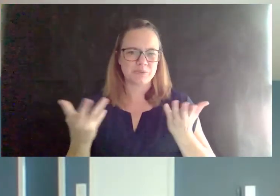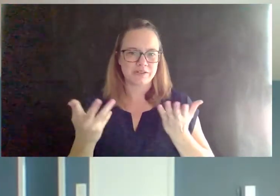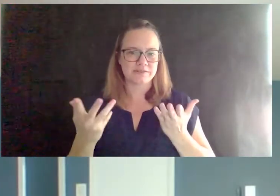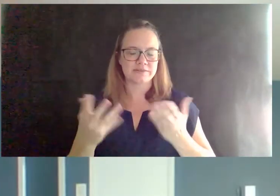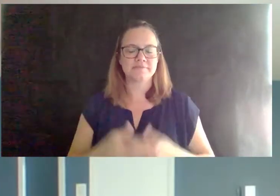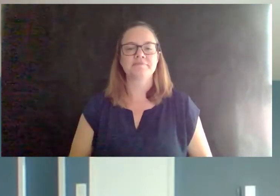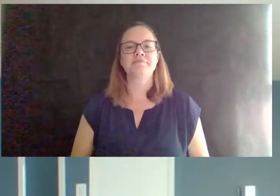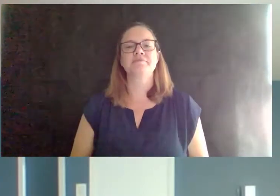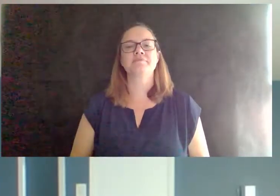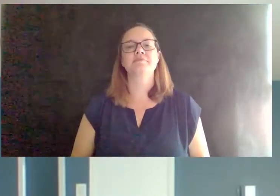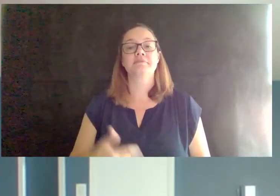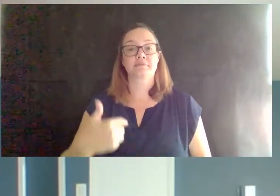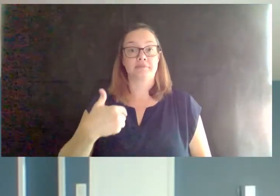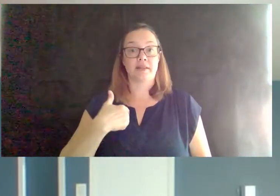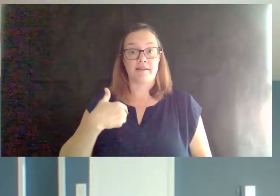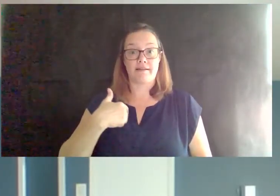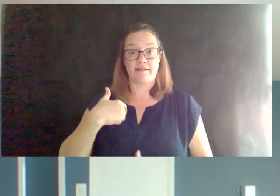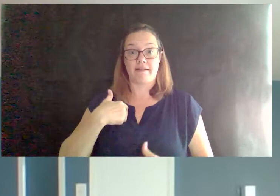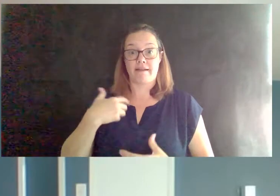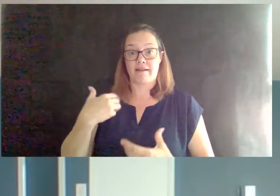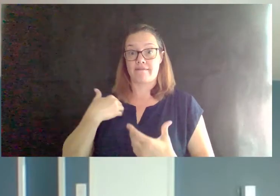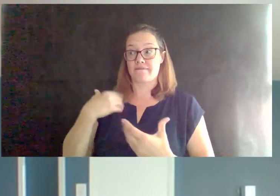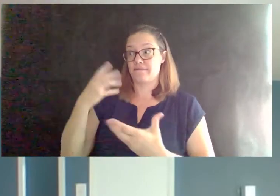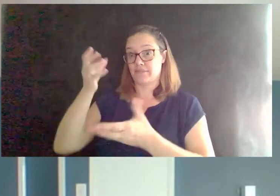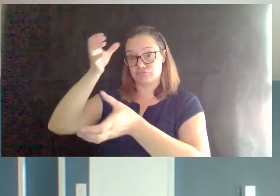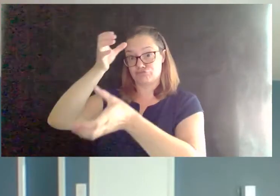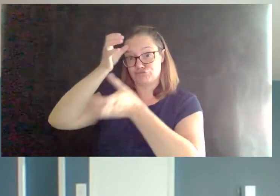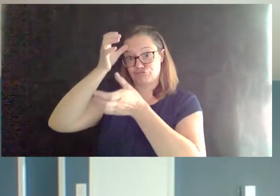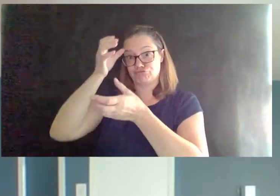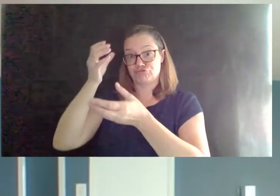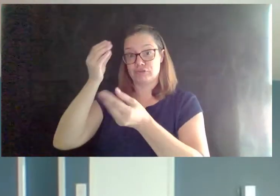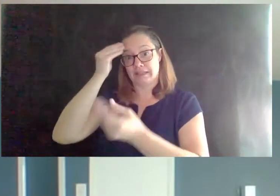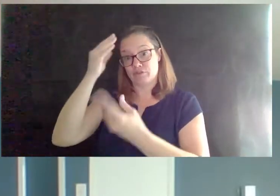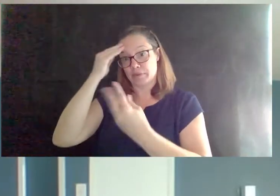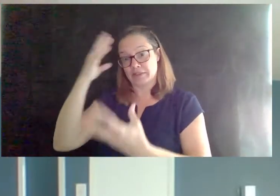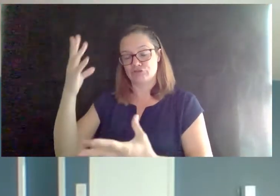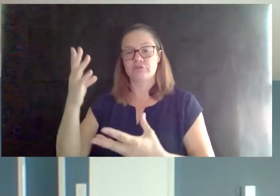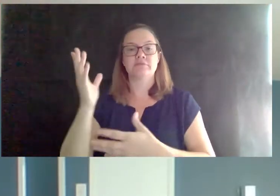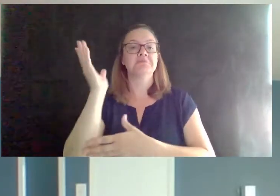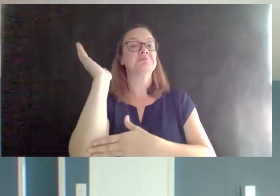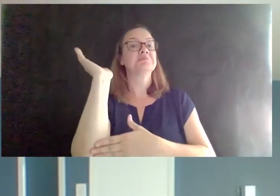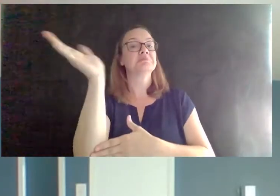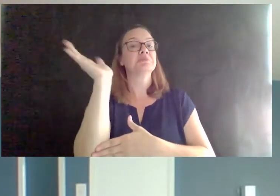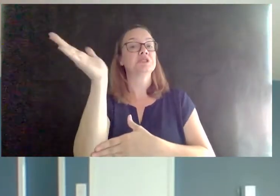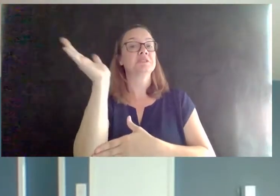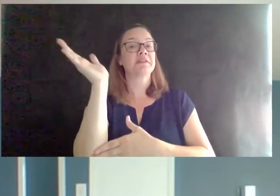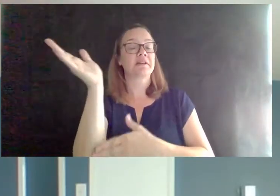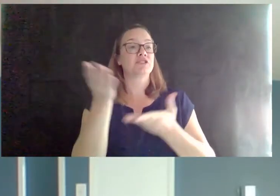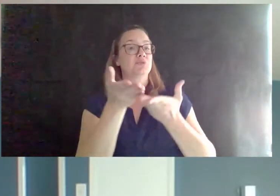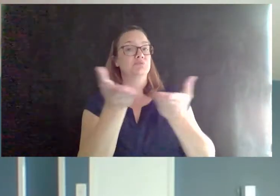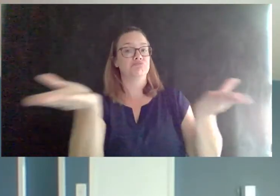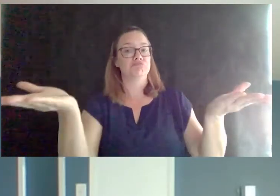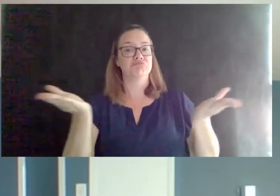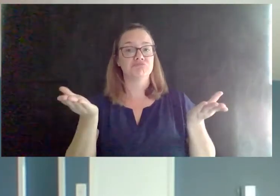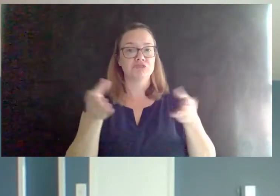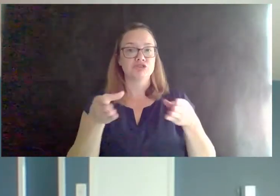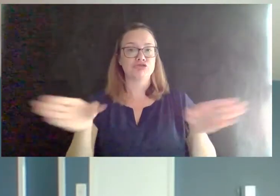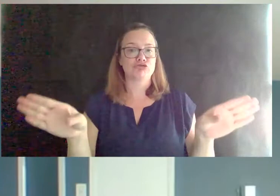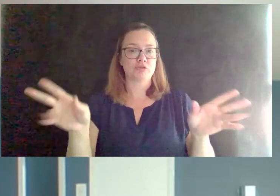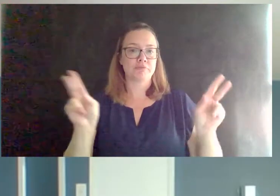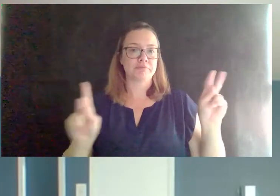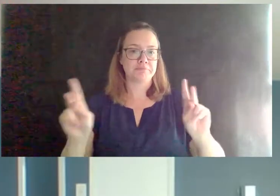educator, I take information and present it to a general